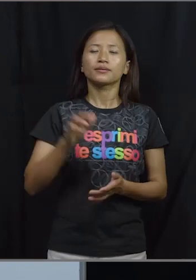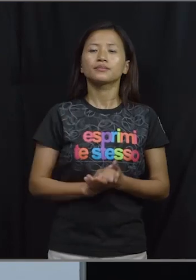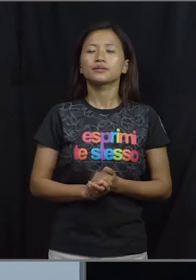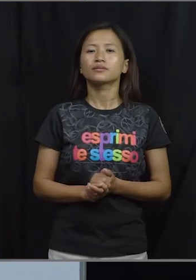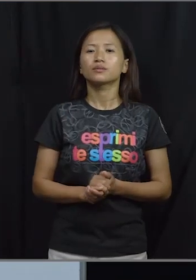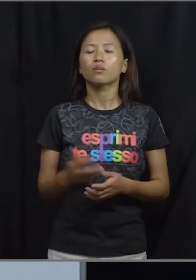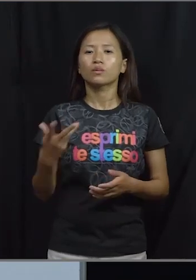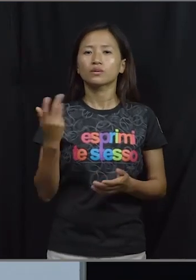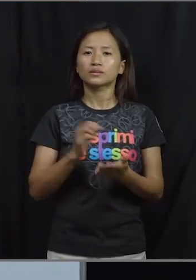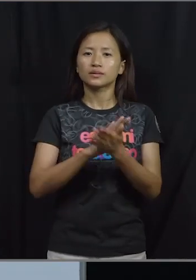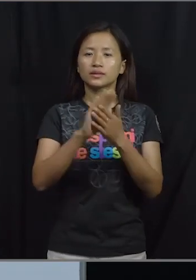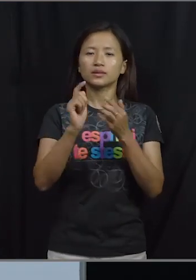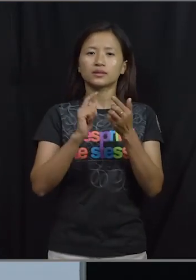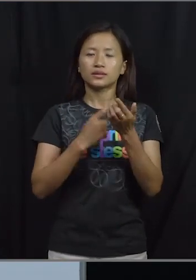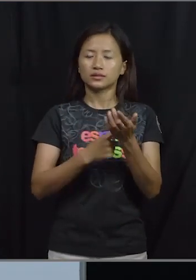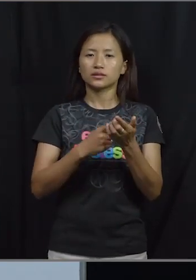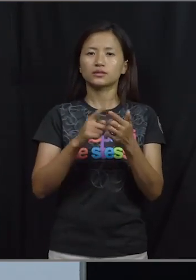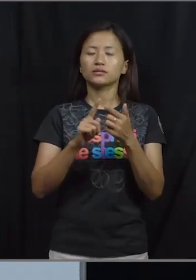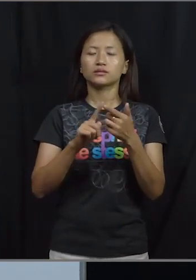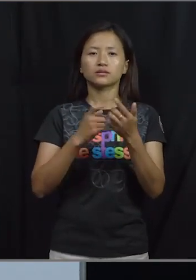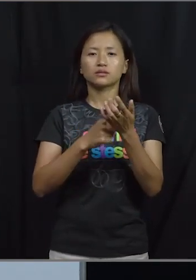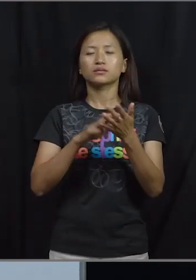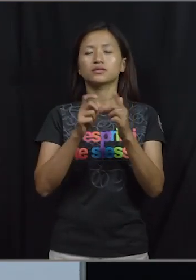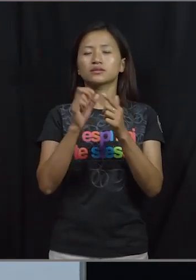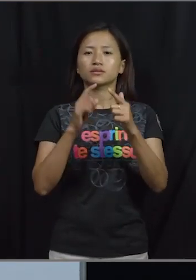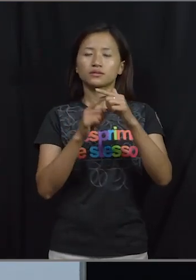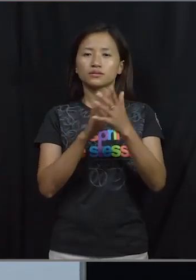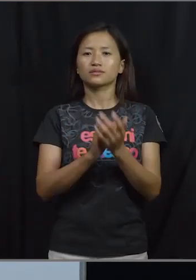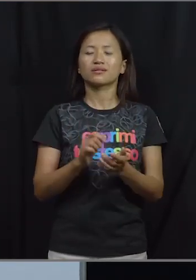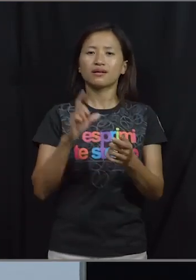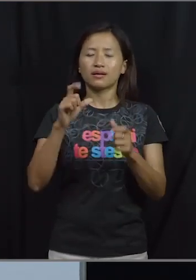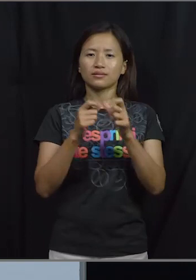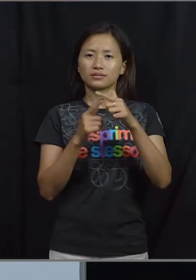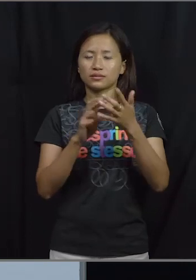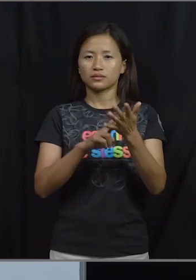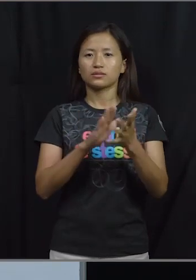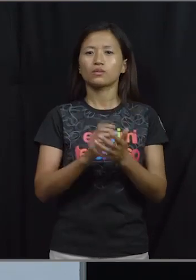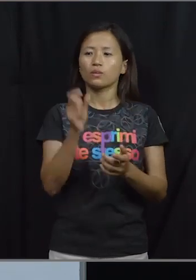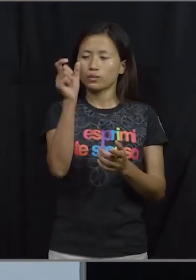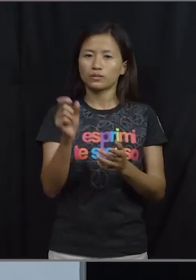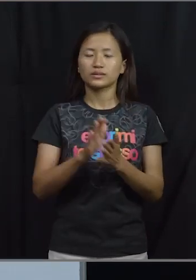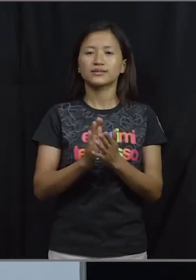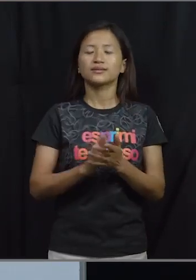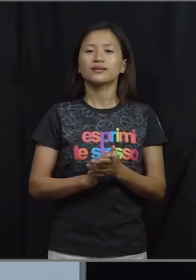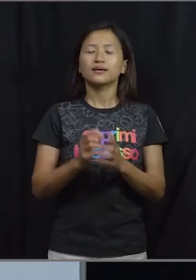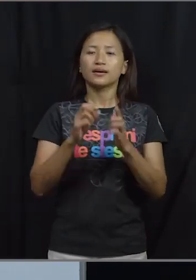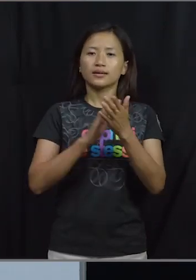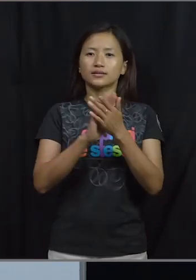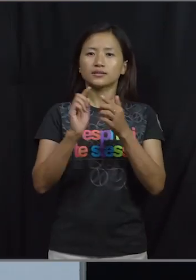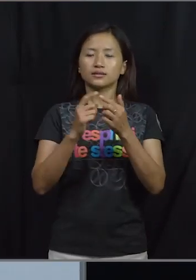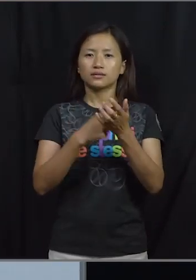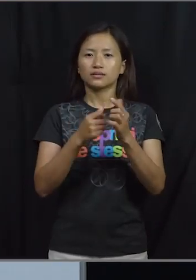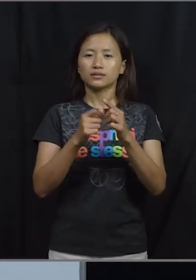what is hereditary. So this is also a Latin derivation and the Latin word is hereditas.